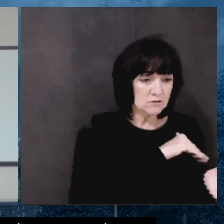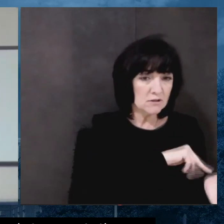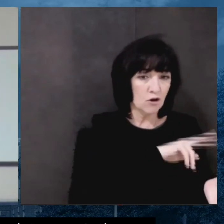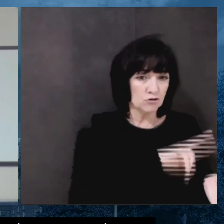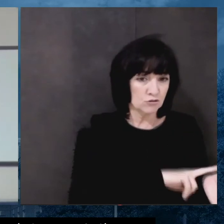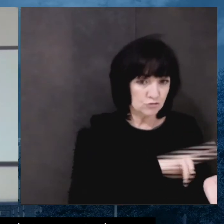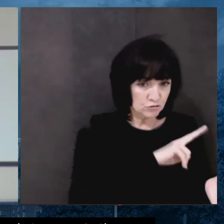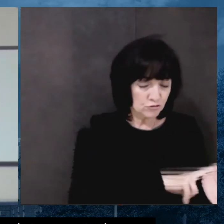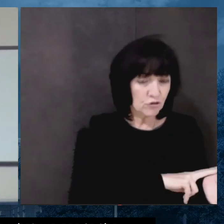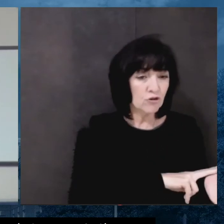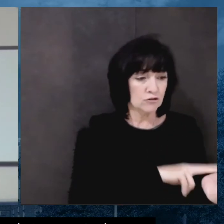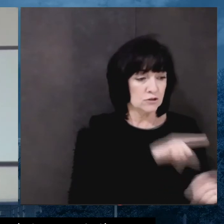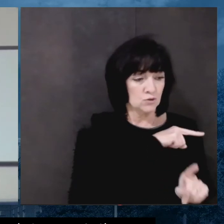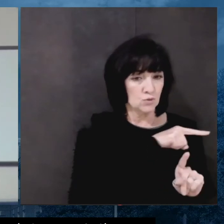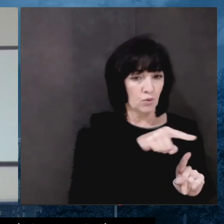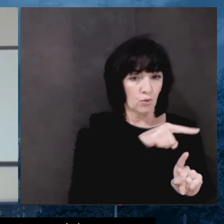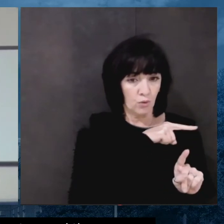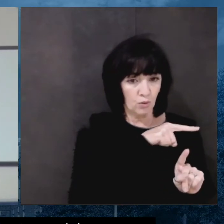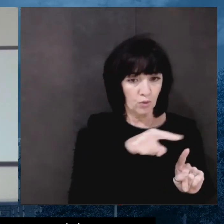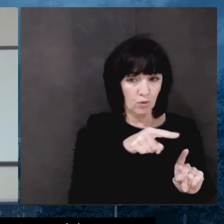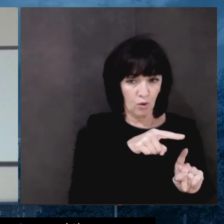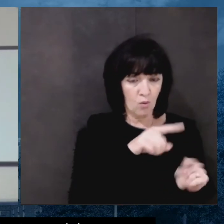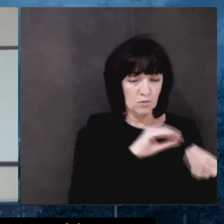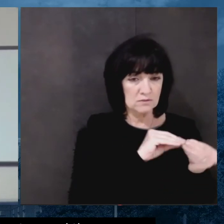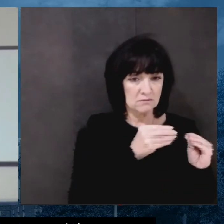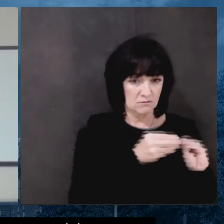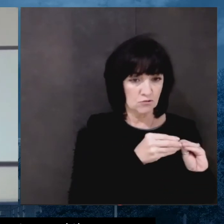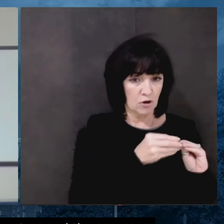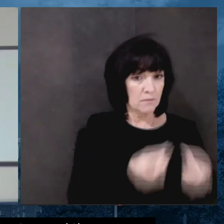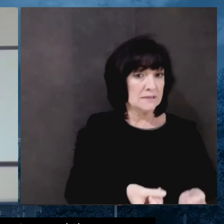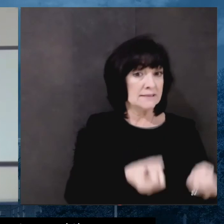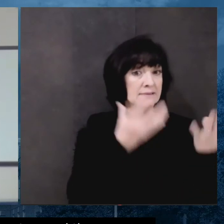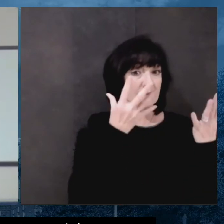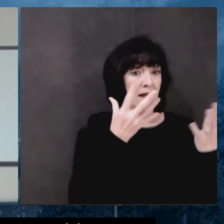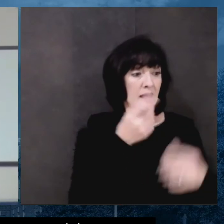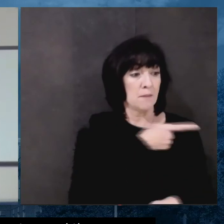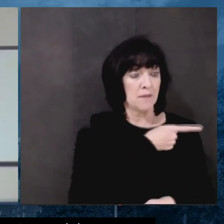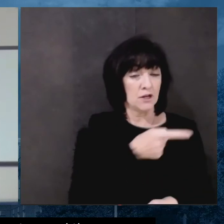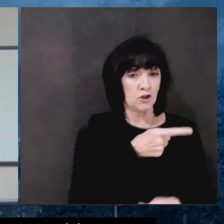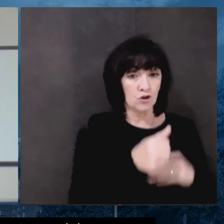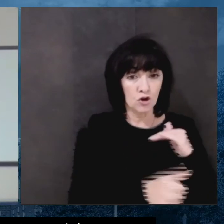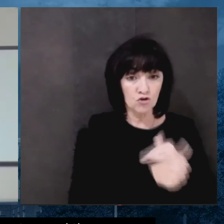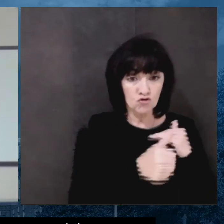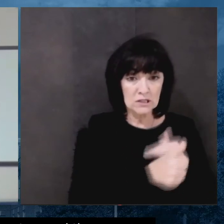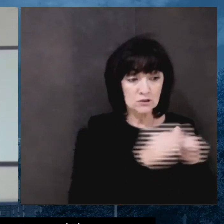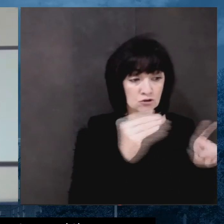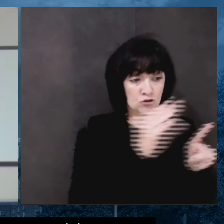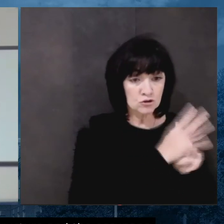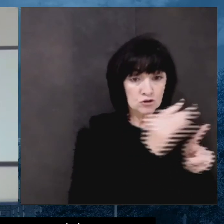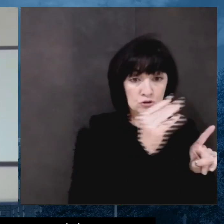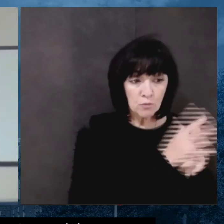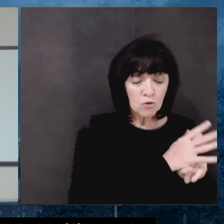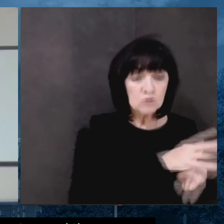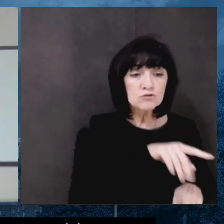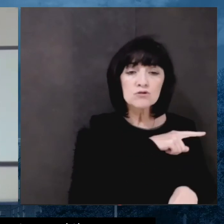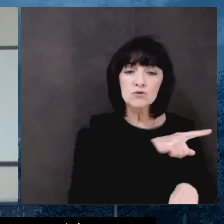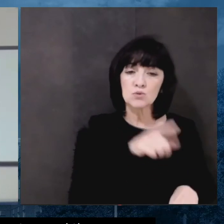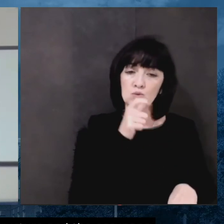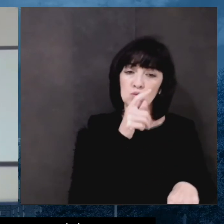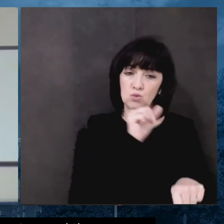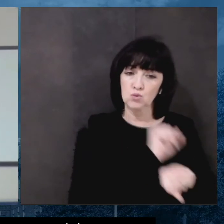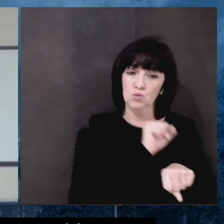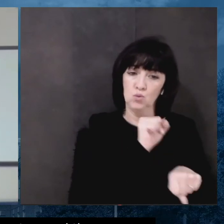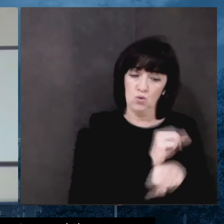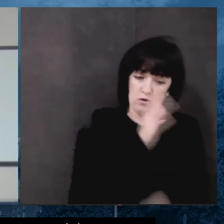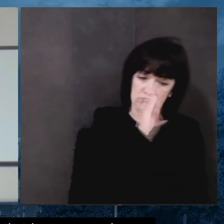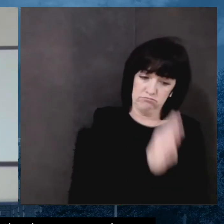hospitals, looking at just, how many exposure risks they have per provider, per staff, so all